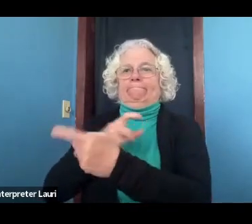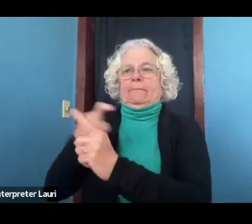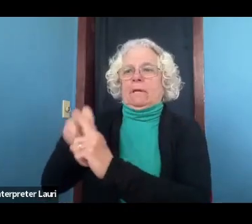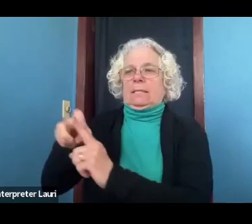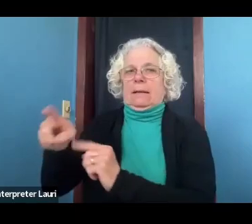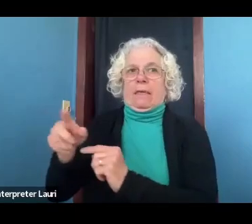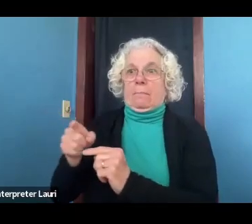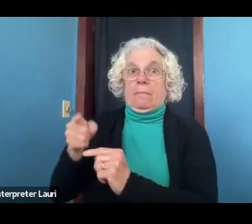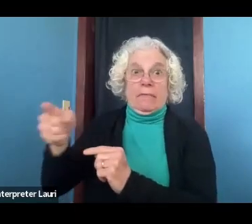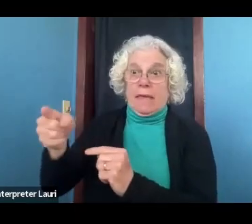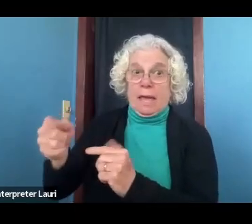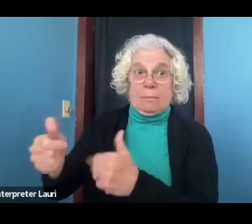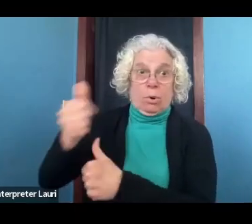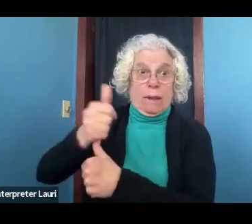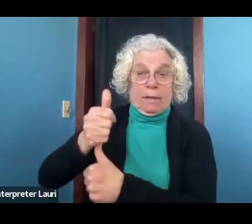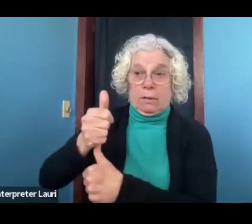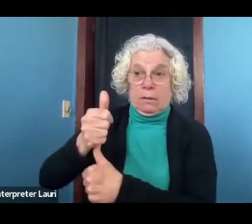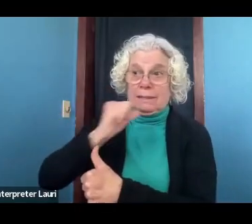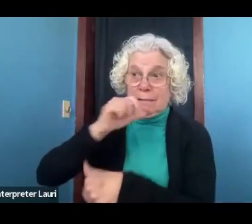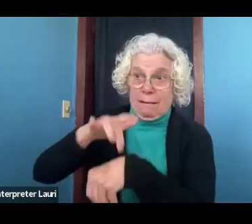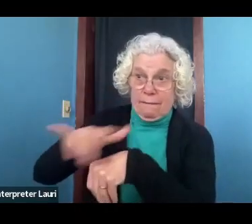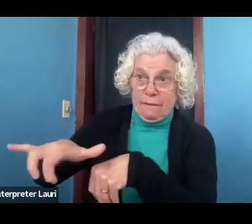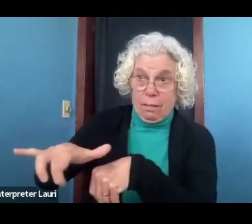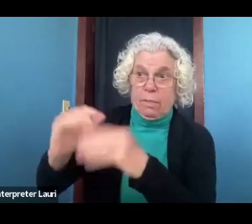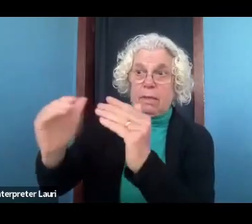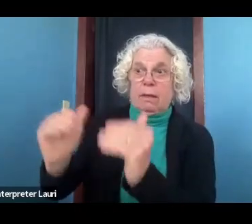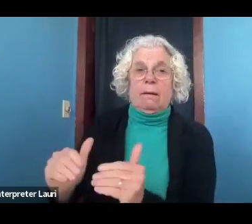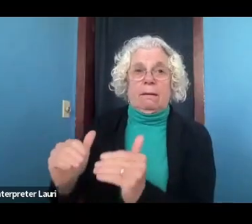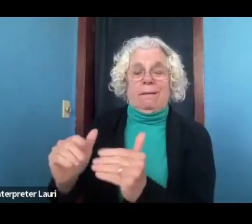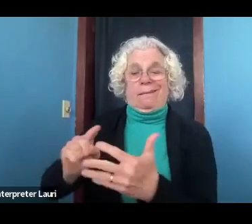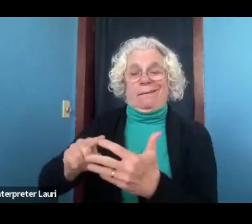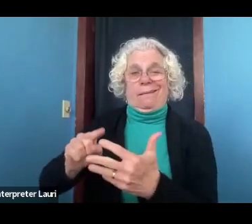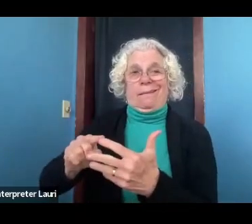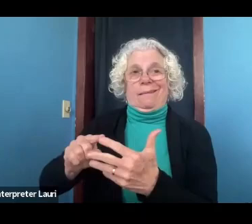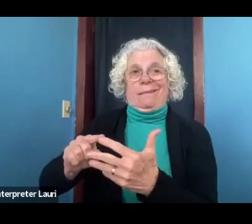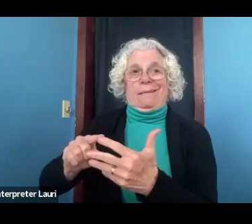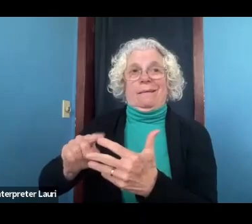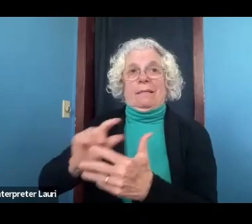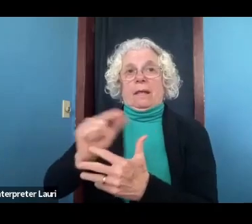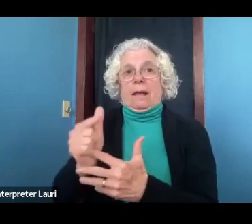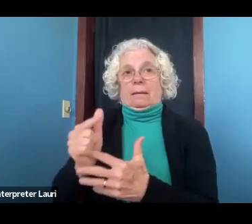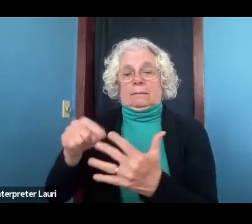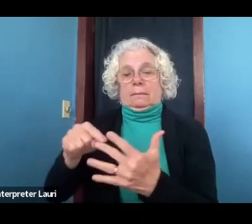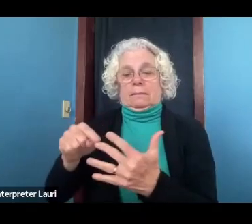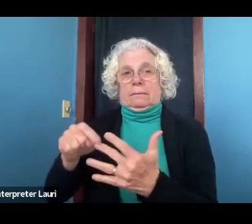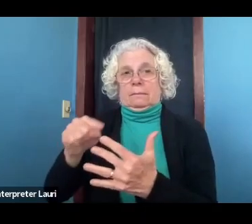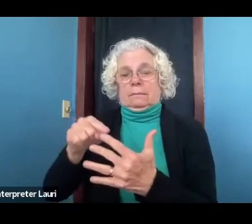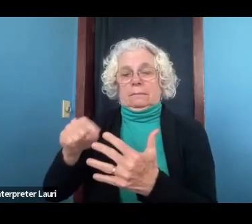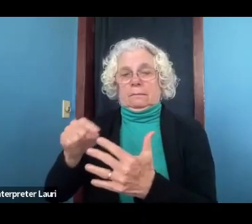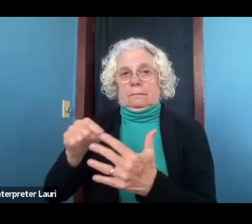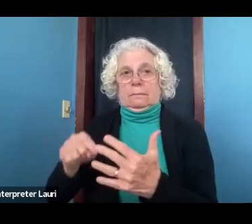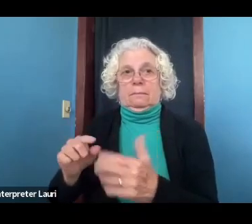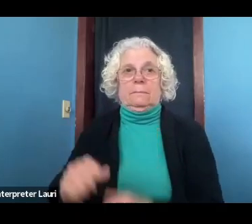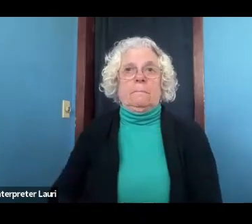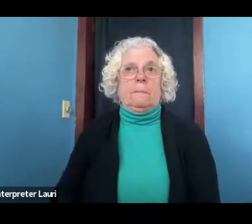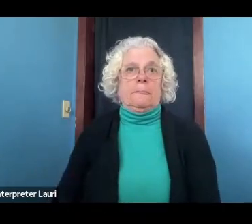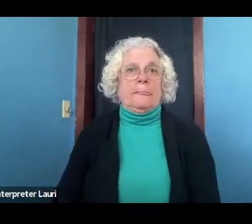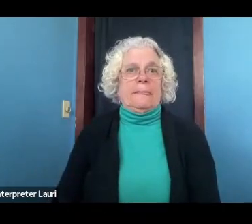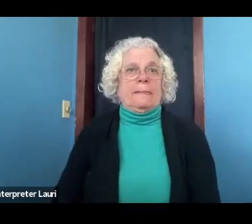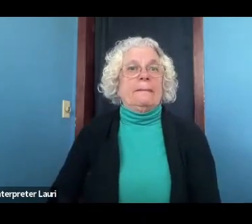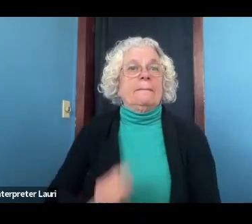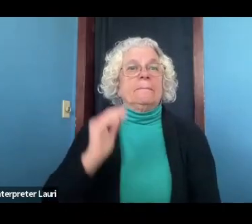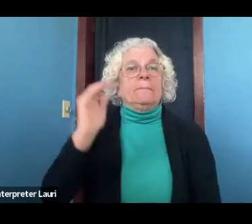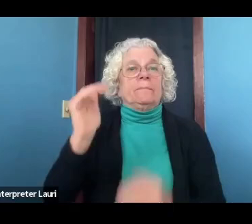next go to the alternate healthcare agent if the primary is not available. And you can see where it